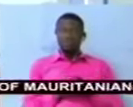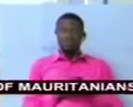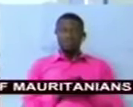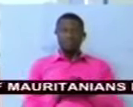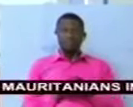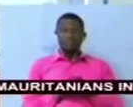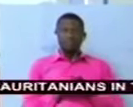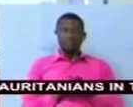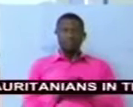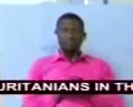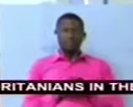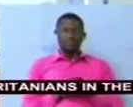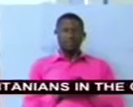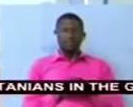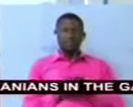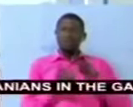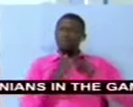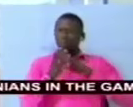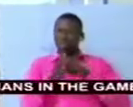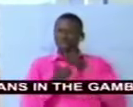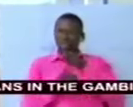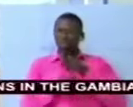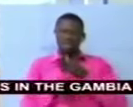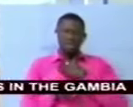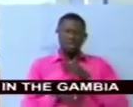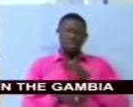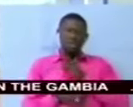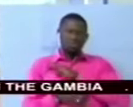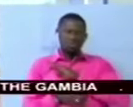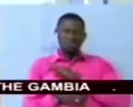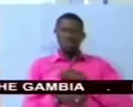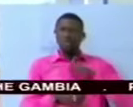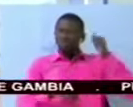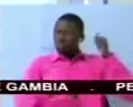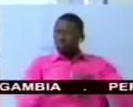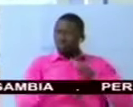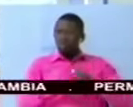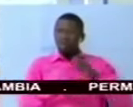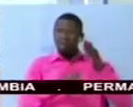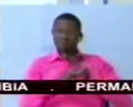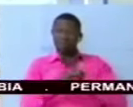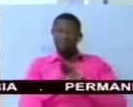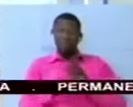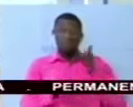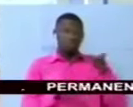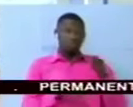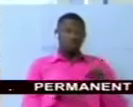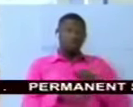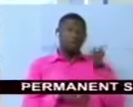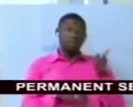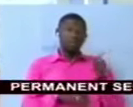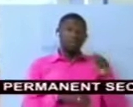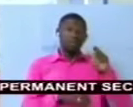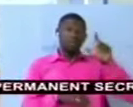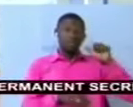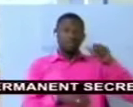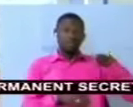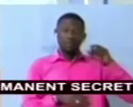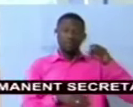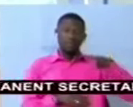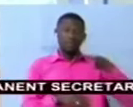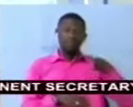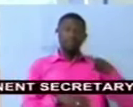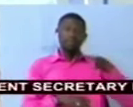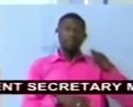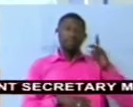even before you arrived there with Lamin Dabo and others. Da lolou dum na ferndel ne nak bon ñu leen doon buggal fofu nonu sax